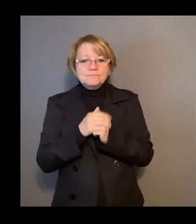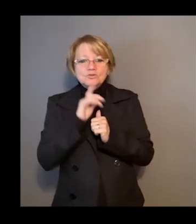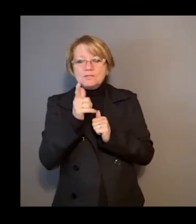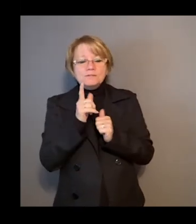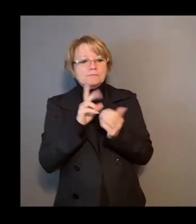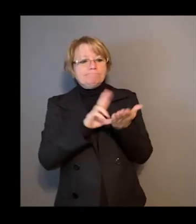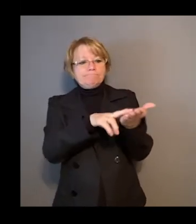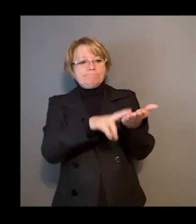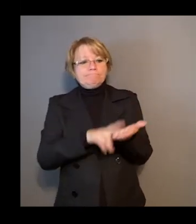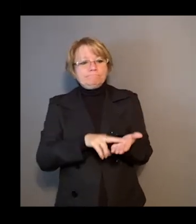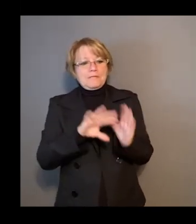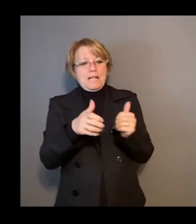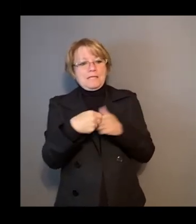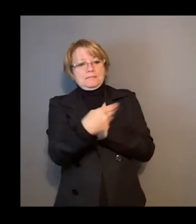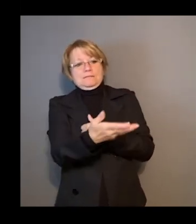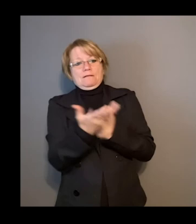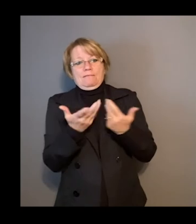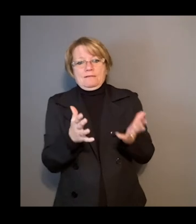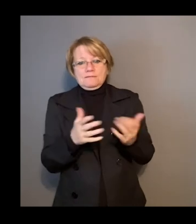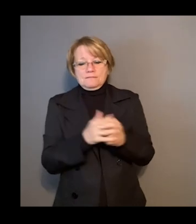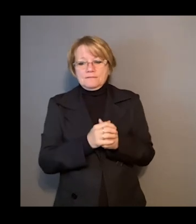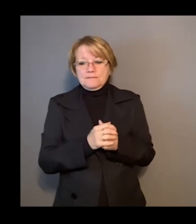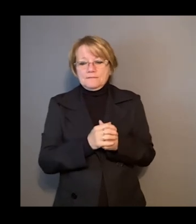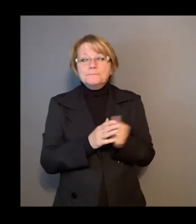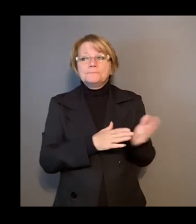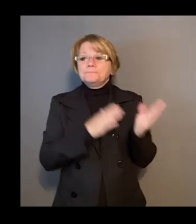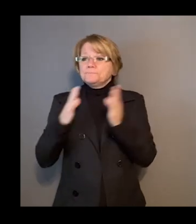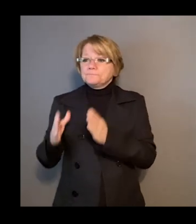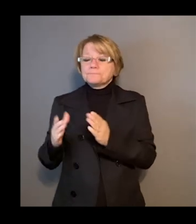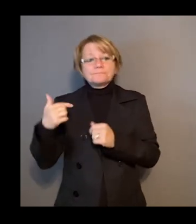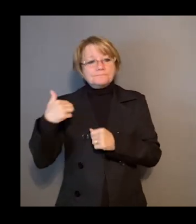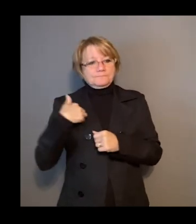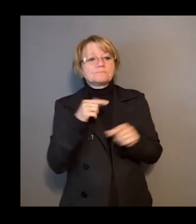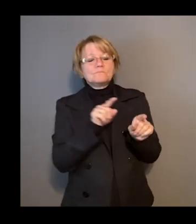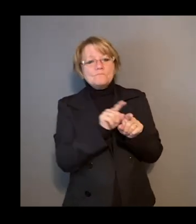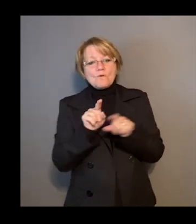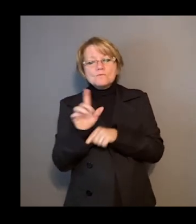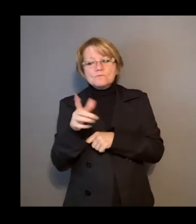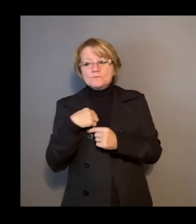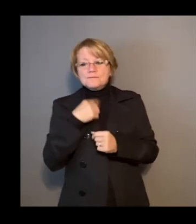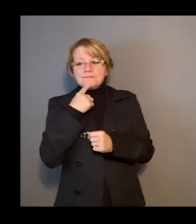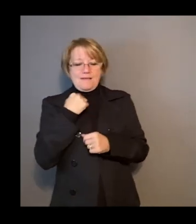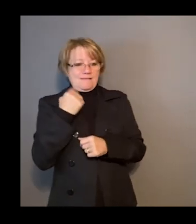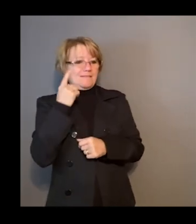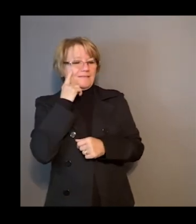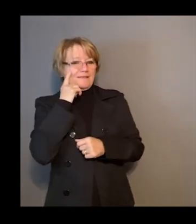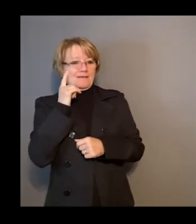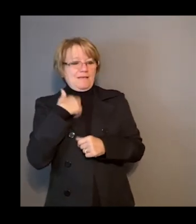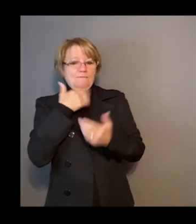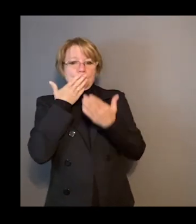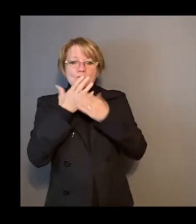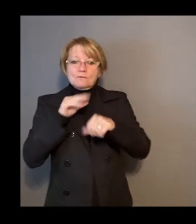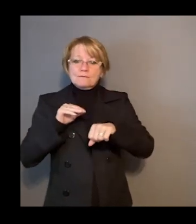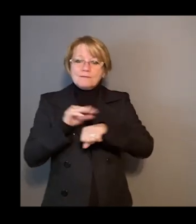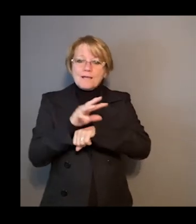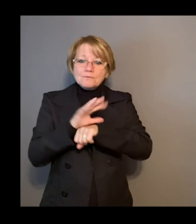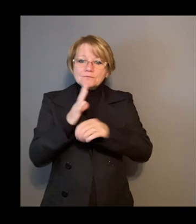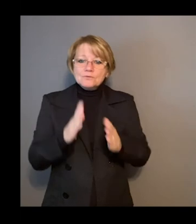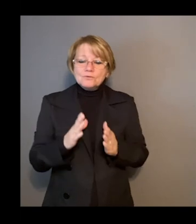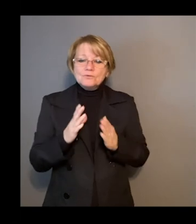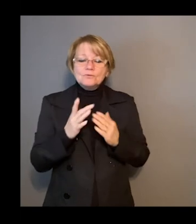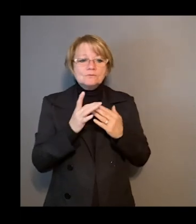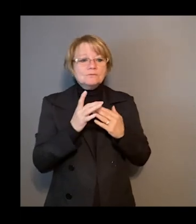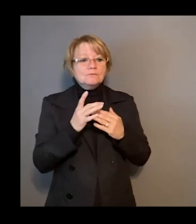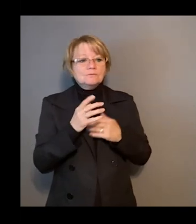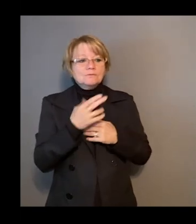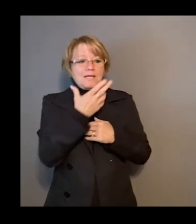Zach? Yeah, I was also going to say, I think like having a good counselor, guidance counselor that works with you, I